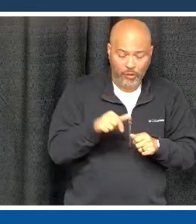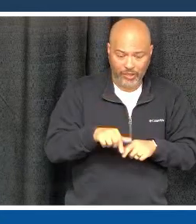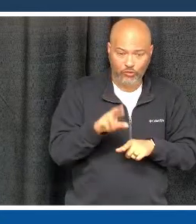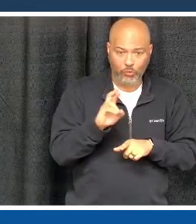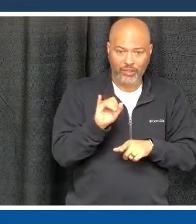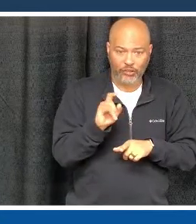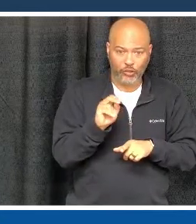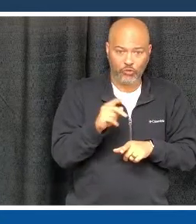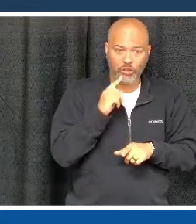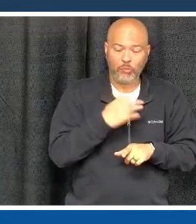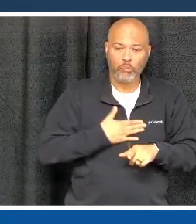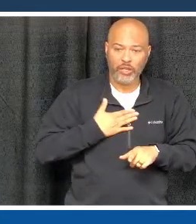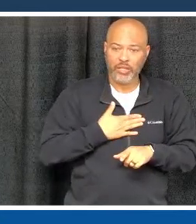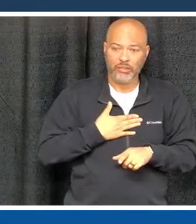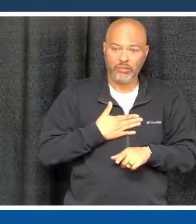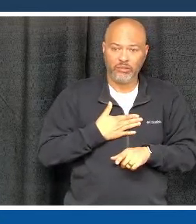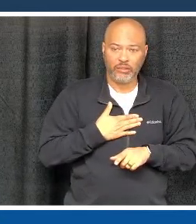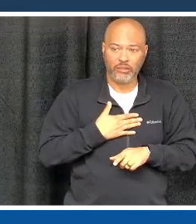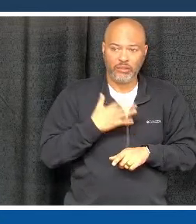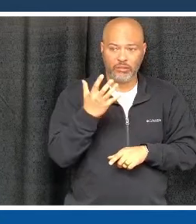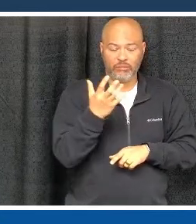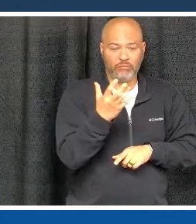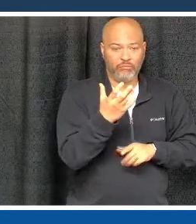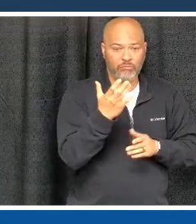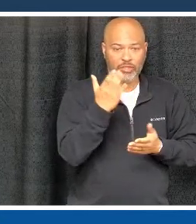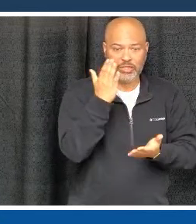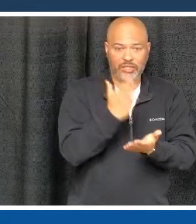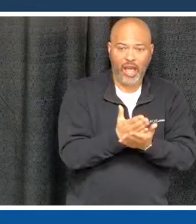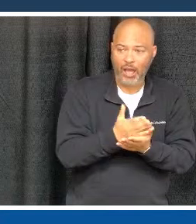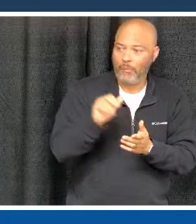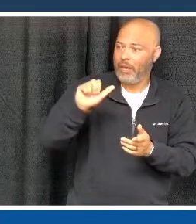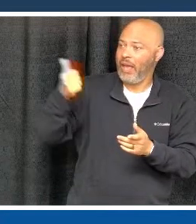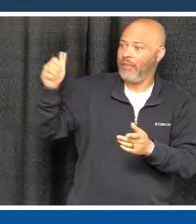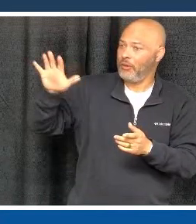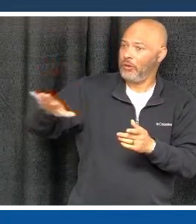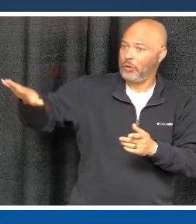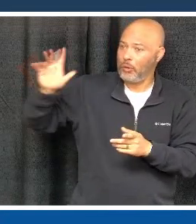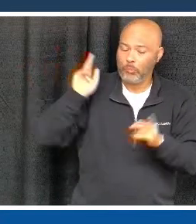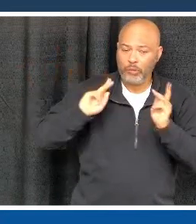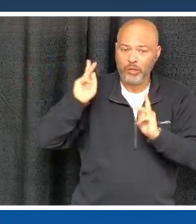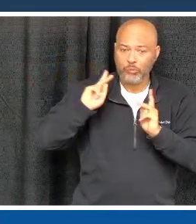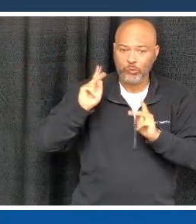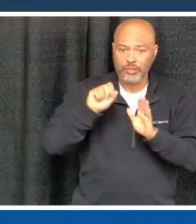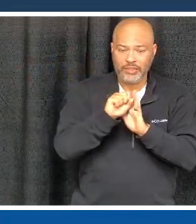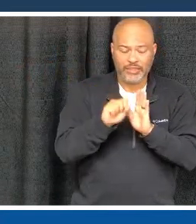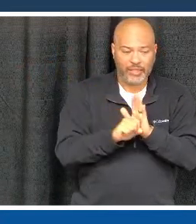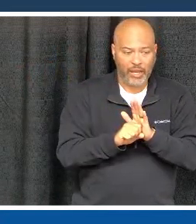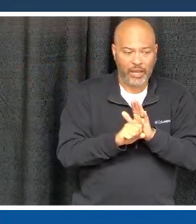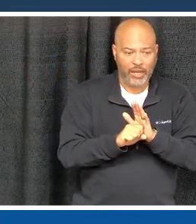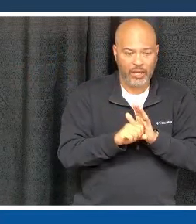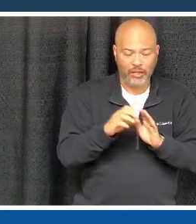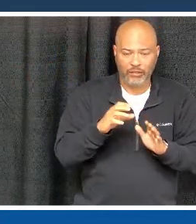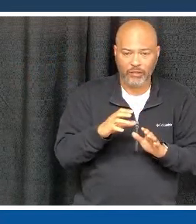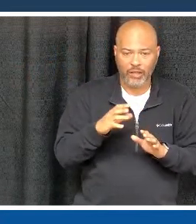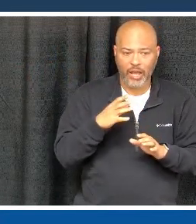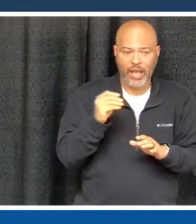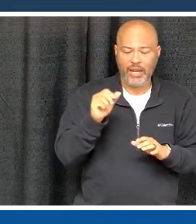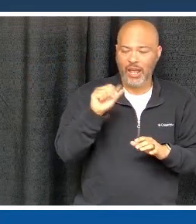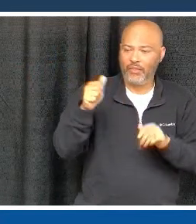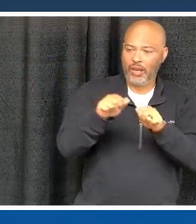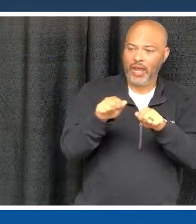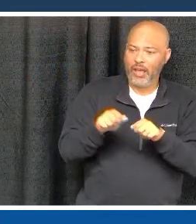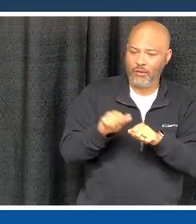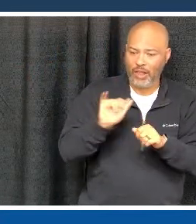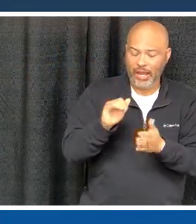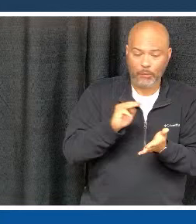resolution is saying pull away from other counties within the state and other areas